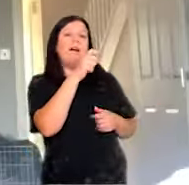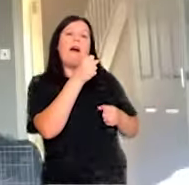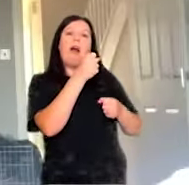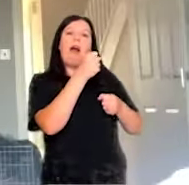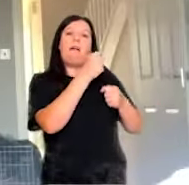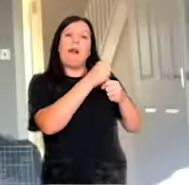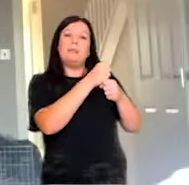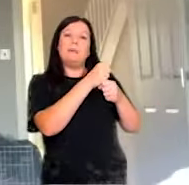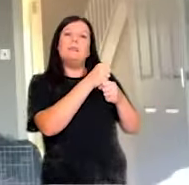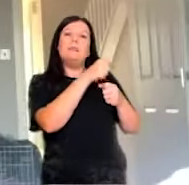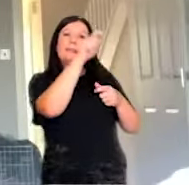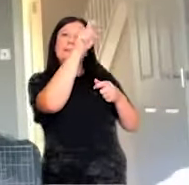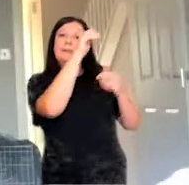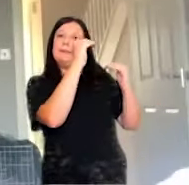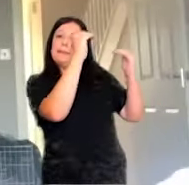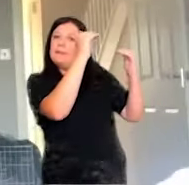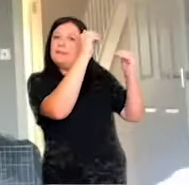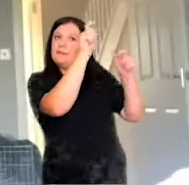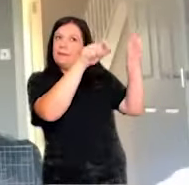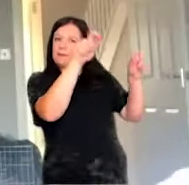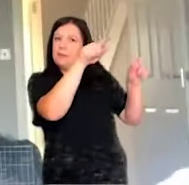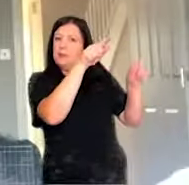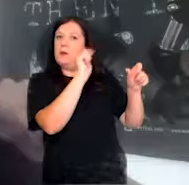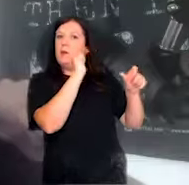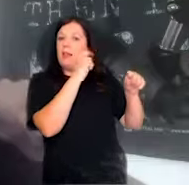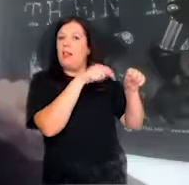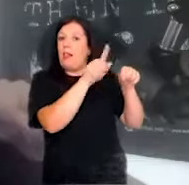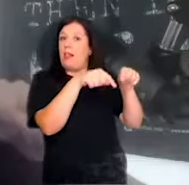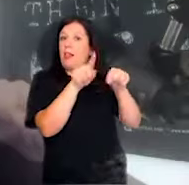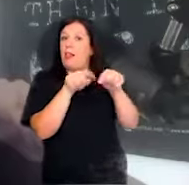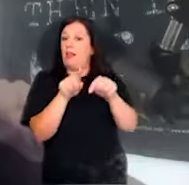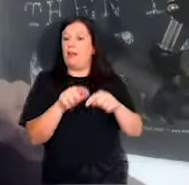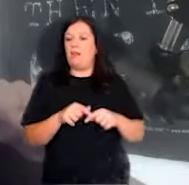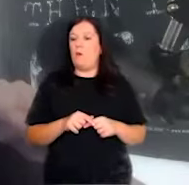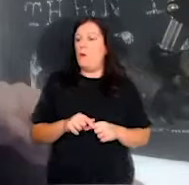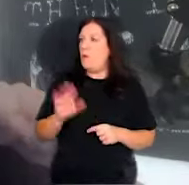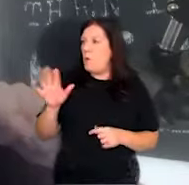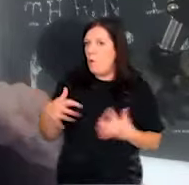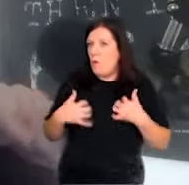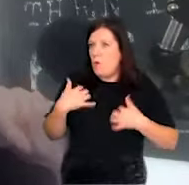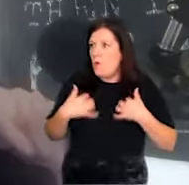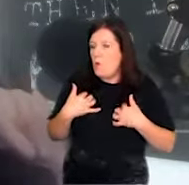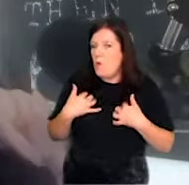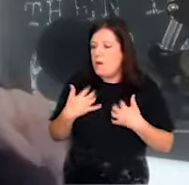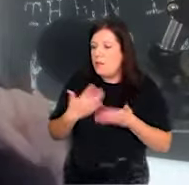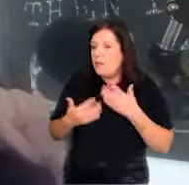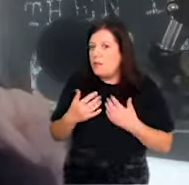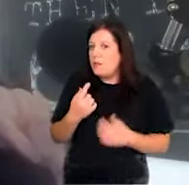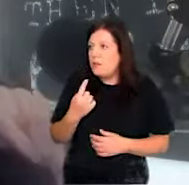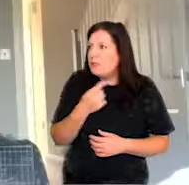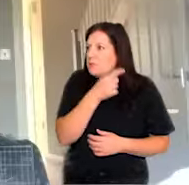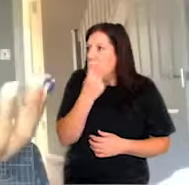constructive dismissals high up in the government office. No, that's very juicy. Any idea